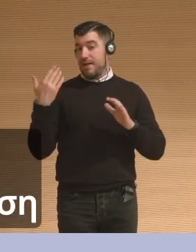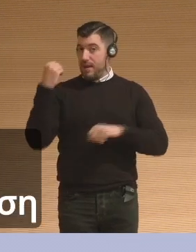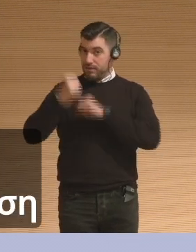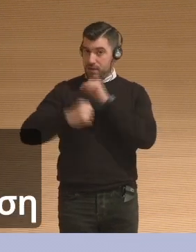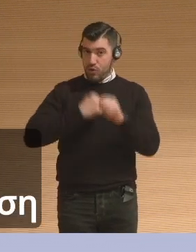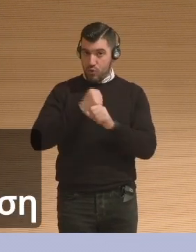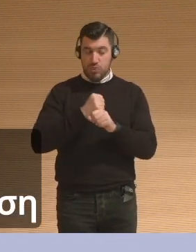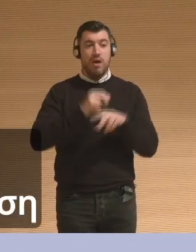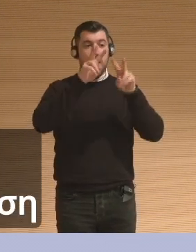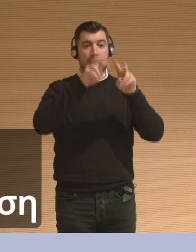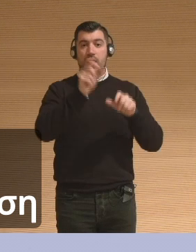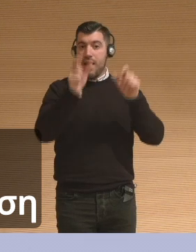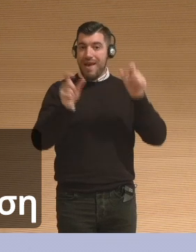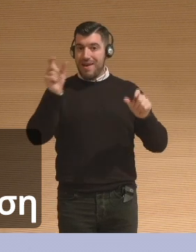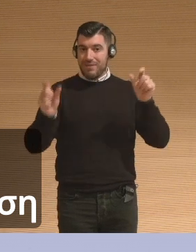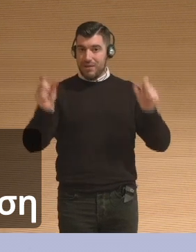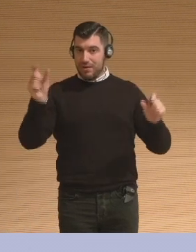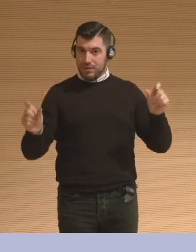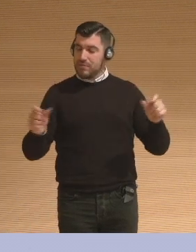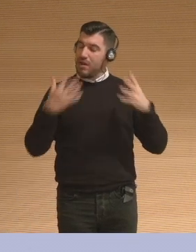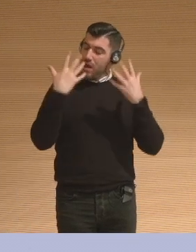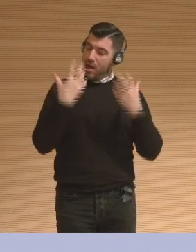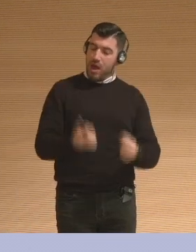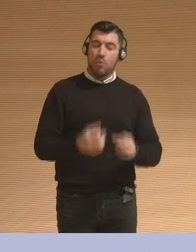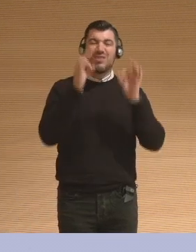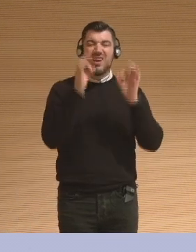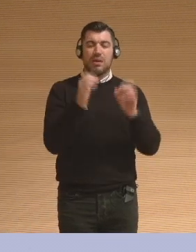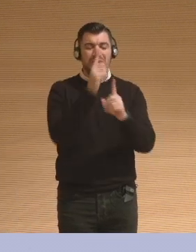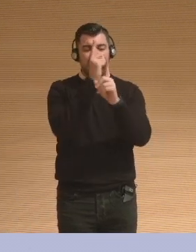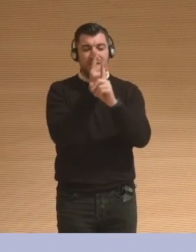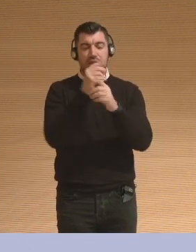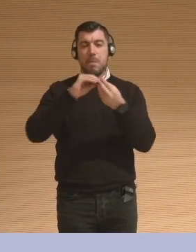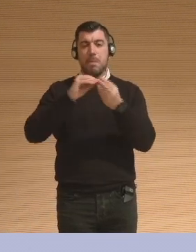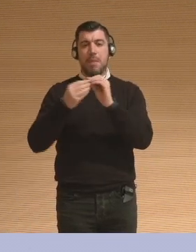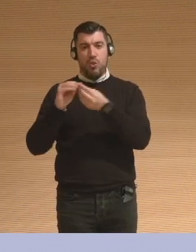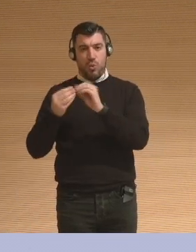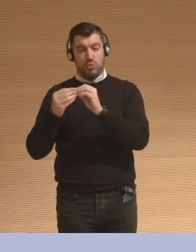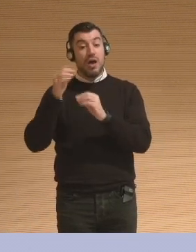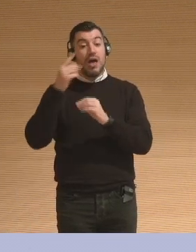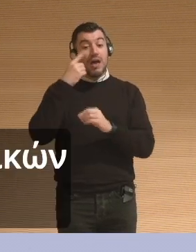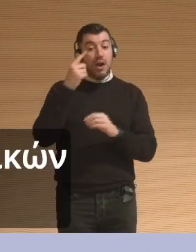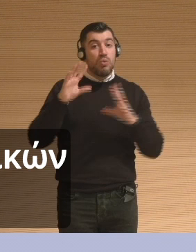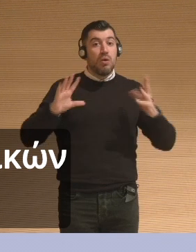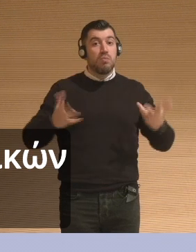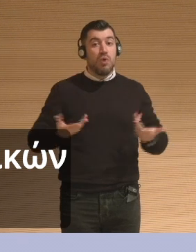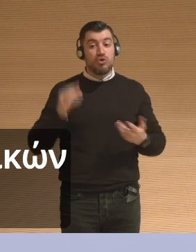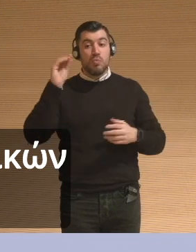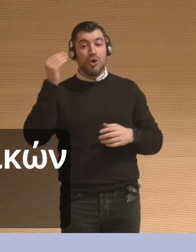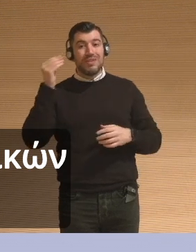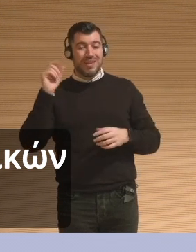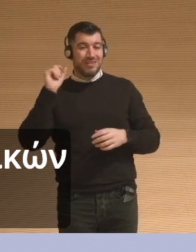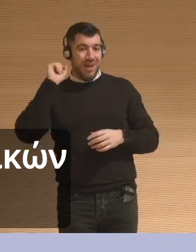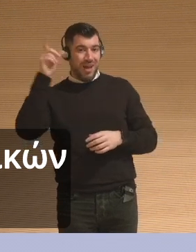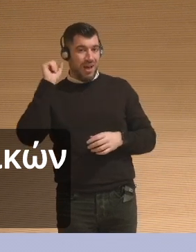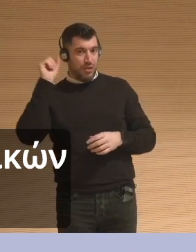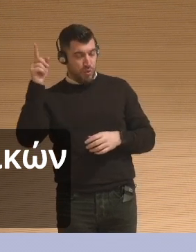age, gender, and their socioeconomic status, and to test whether engaging in cultural activities continues to